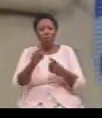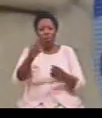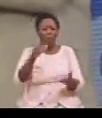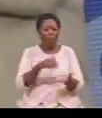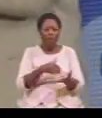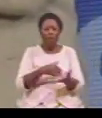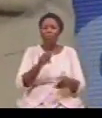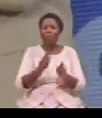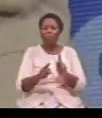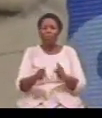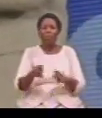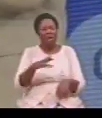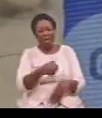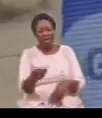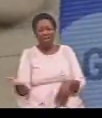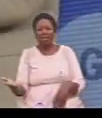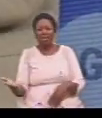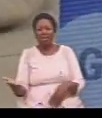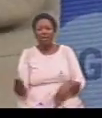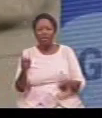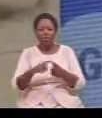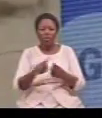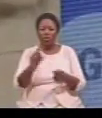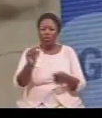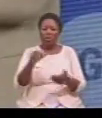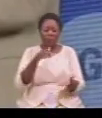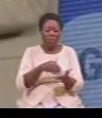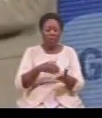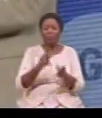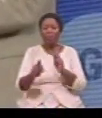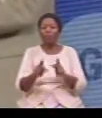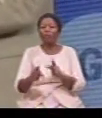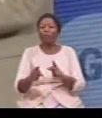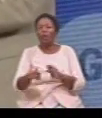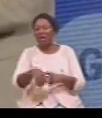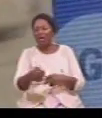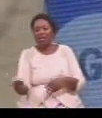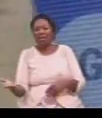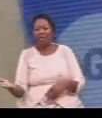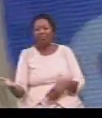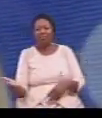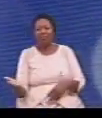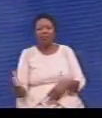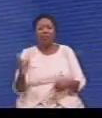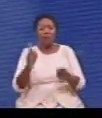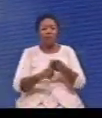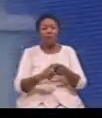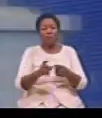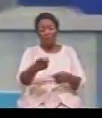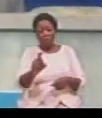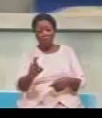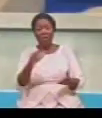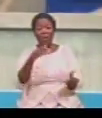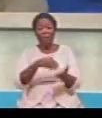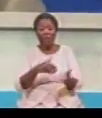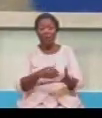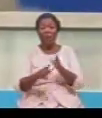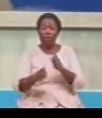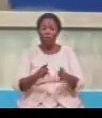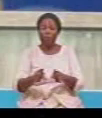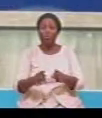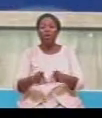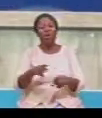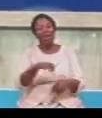million people, whatsoever to 20 million people, whatsoever to 100 million